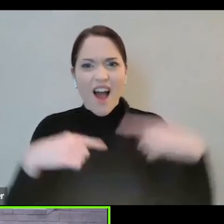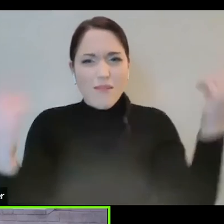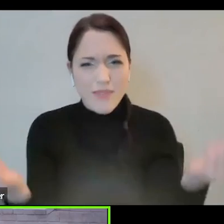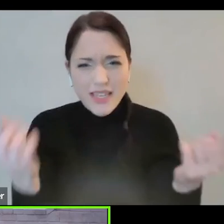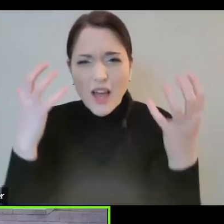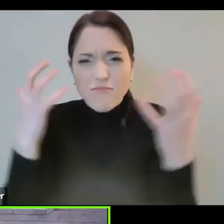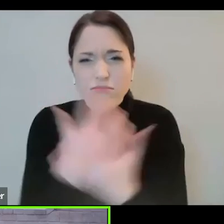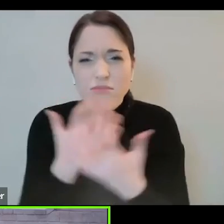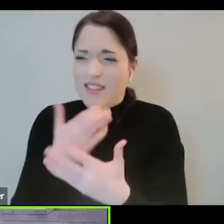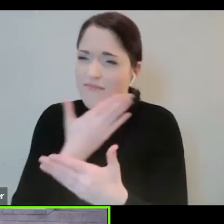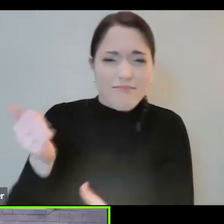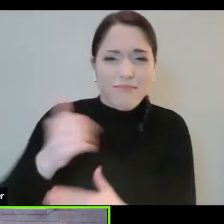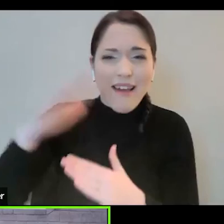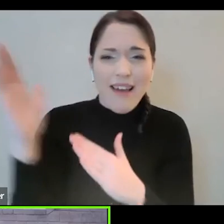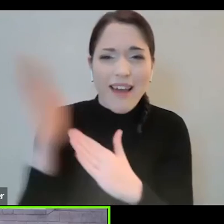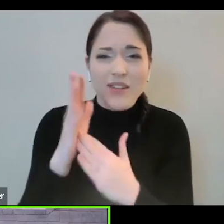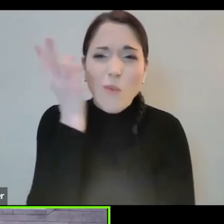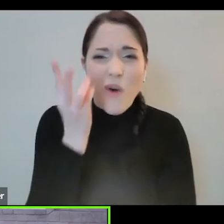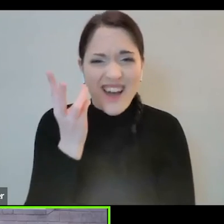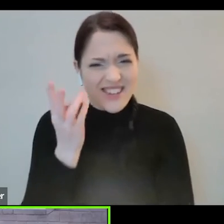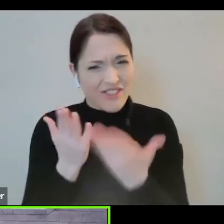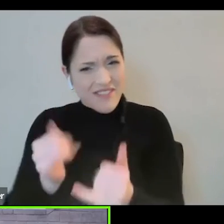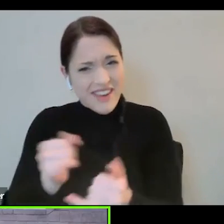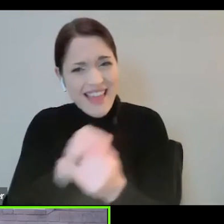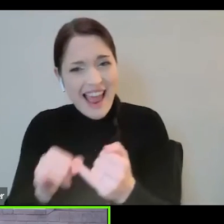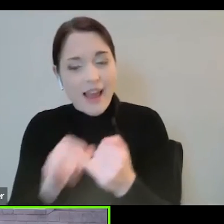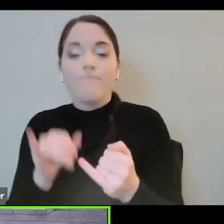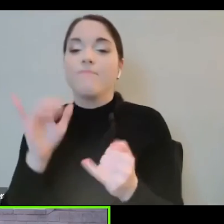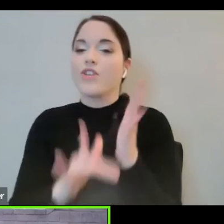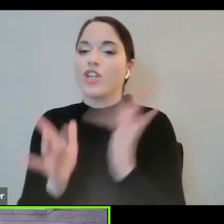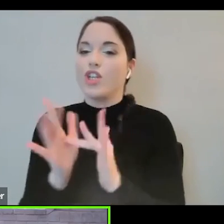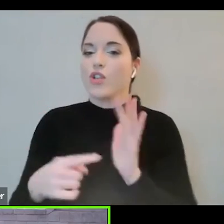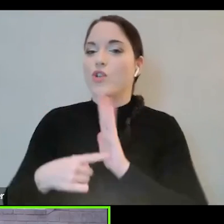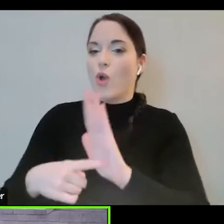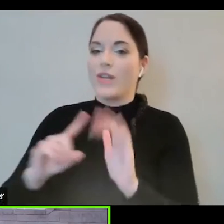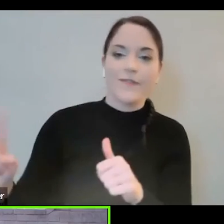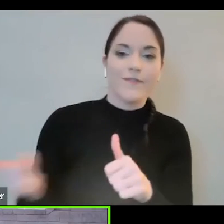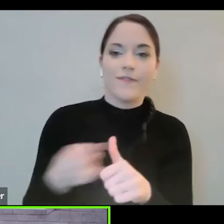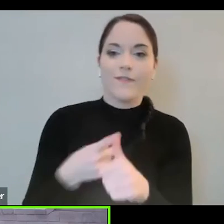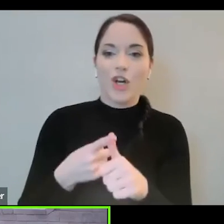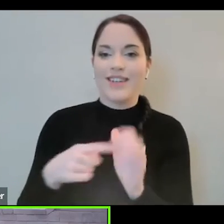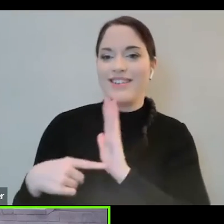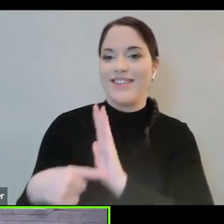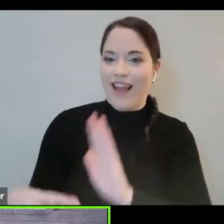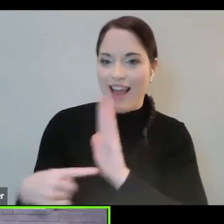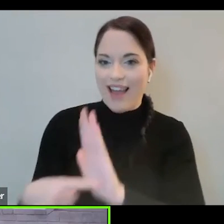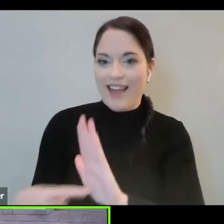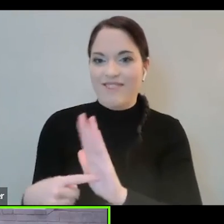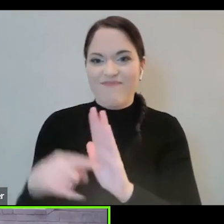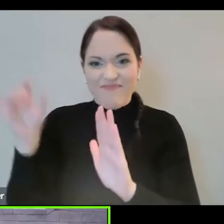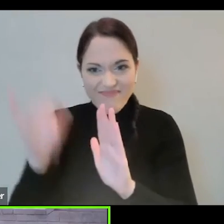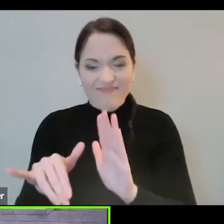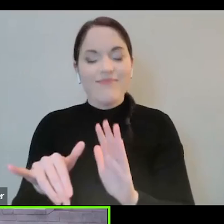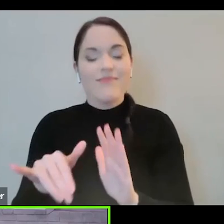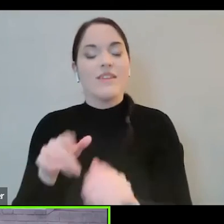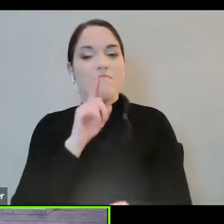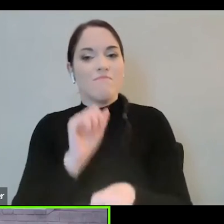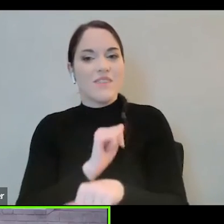at Cana in Galilee. In this way, he revealed his glory, and the disciples believed in